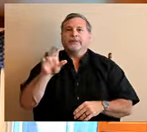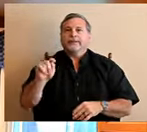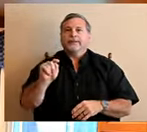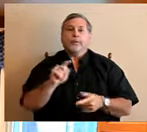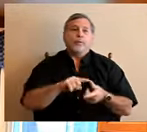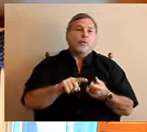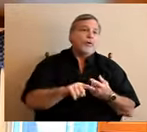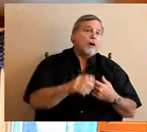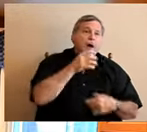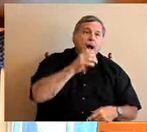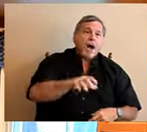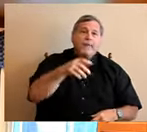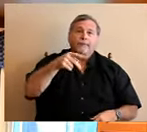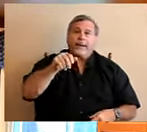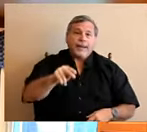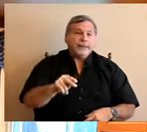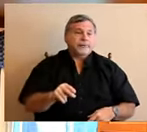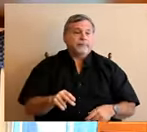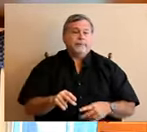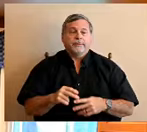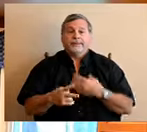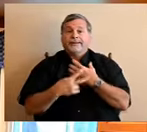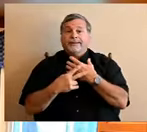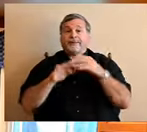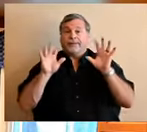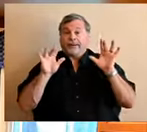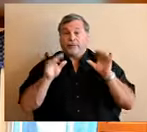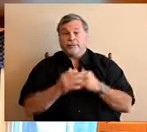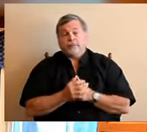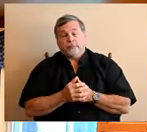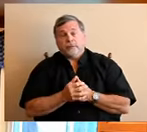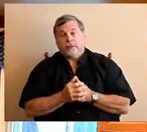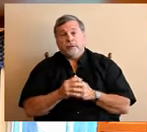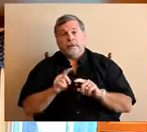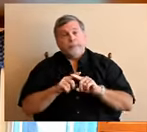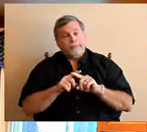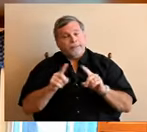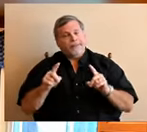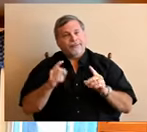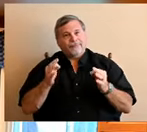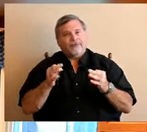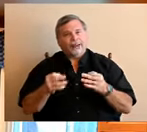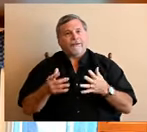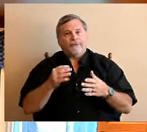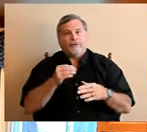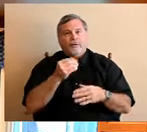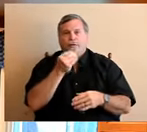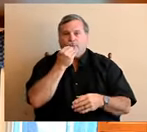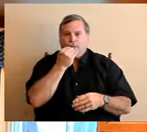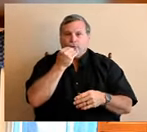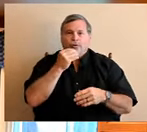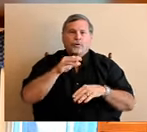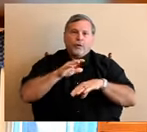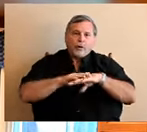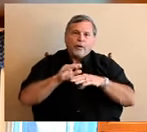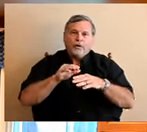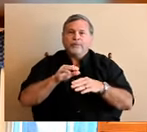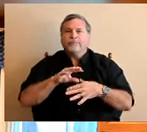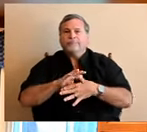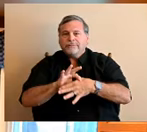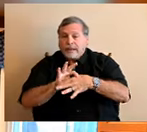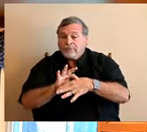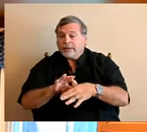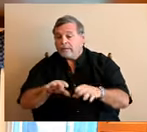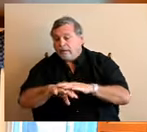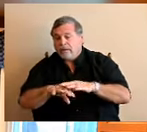briskets. I use them picking up hot pans. Absolutely saves your fingers. But if you get brisket on them, don't throw them on the ground or your